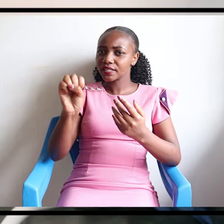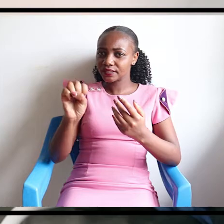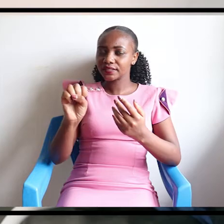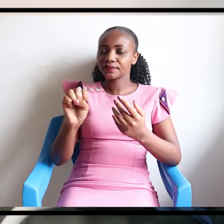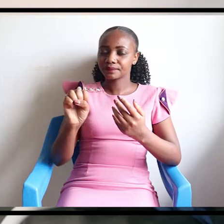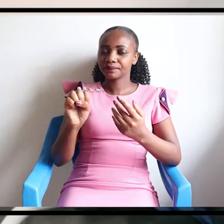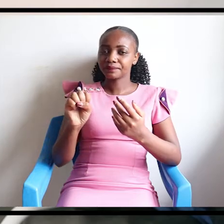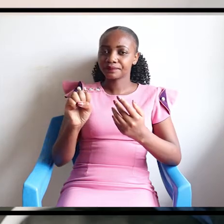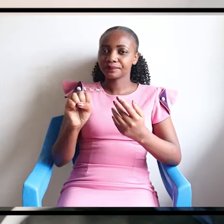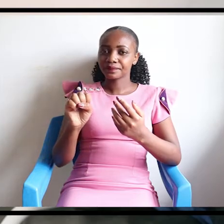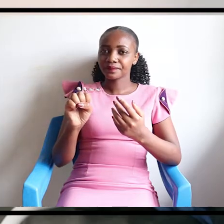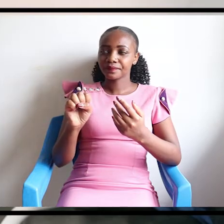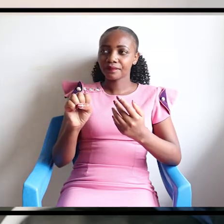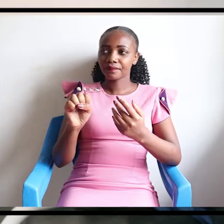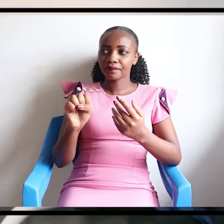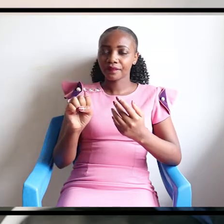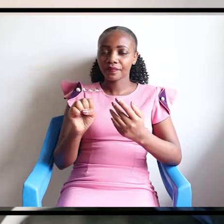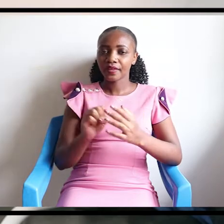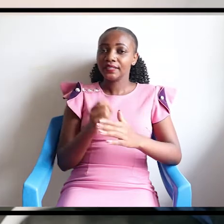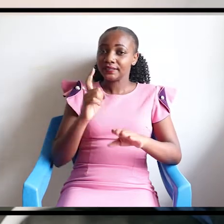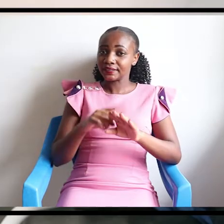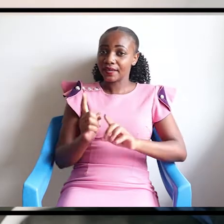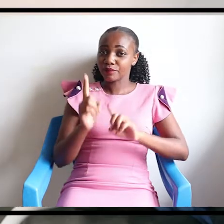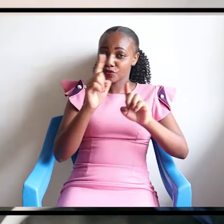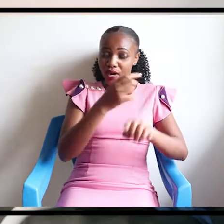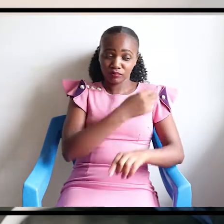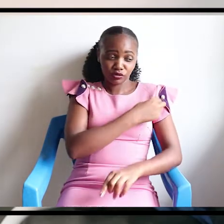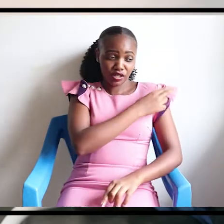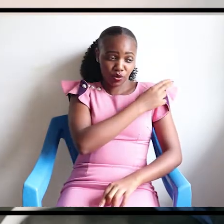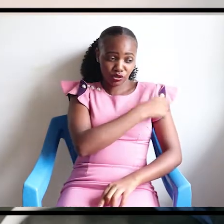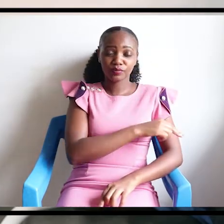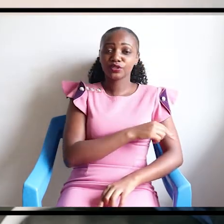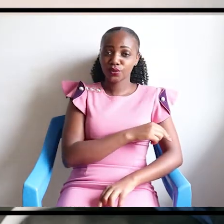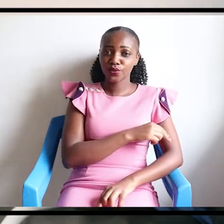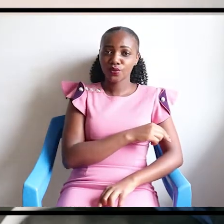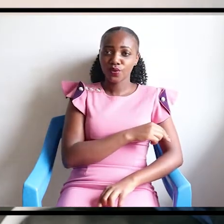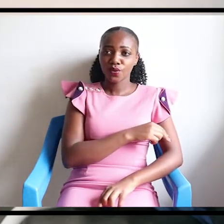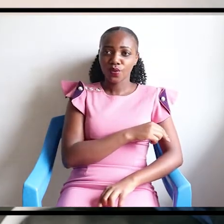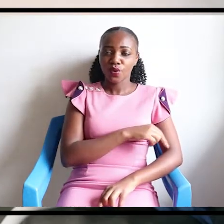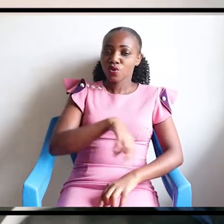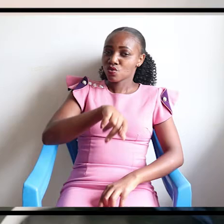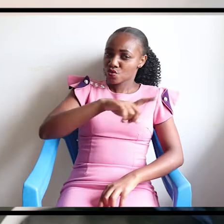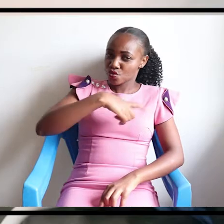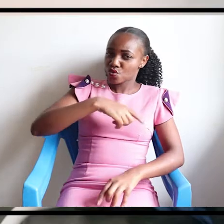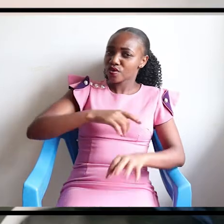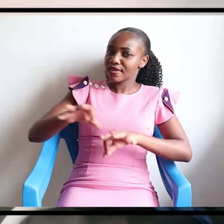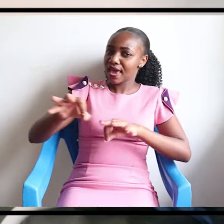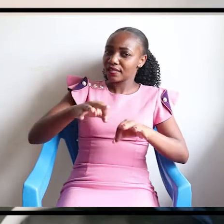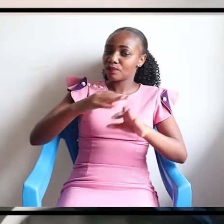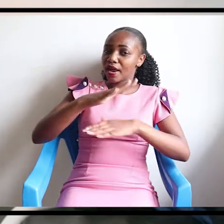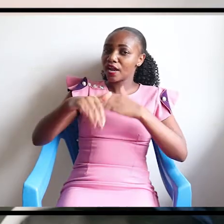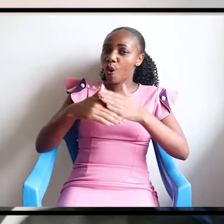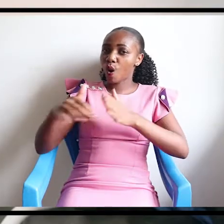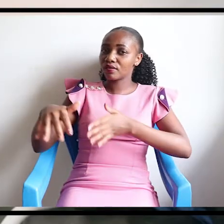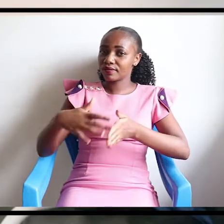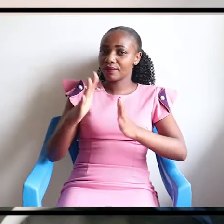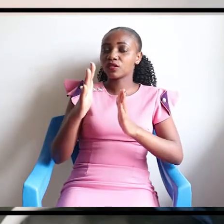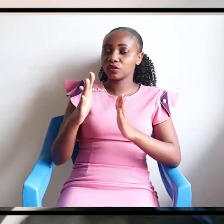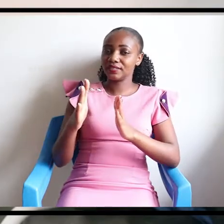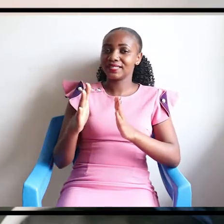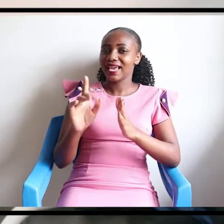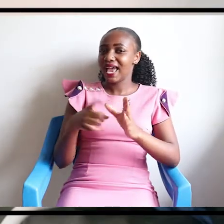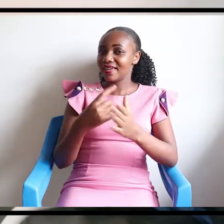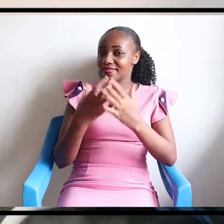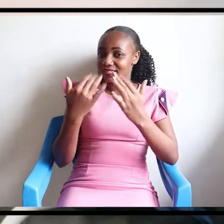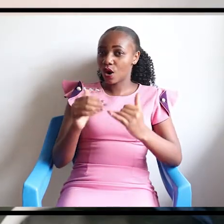temperature. Yes, the temperature method. So when you come to the facility, you're taken round to all the methods that I just spoke to, and